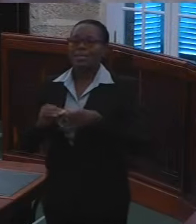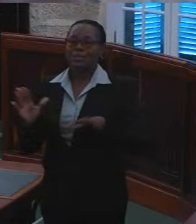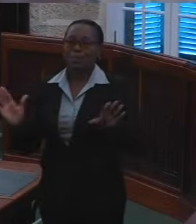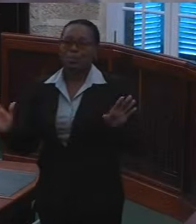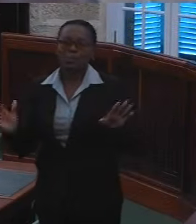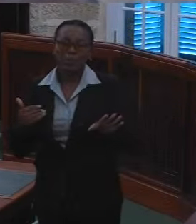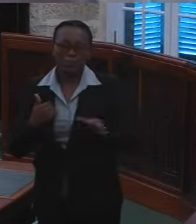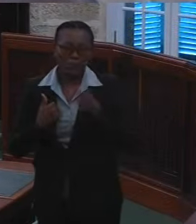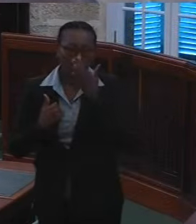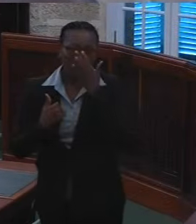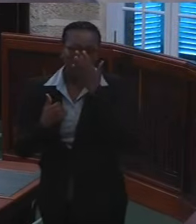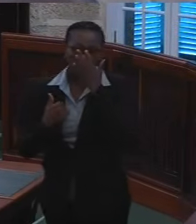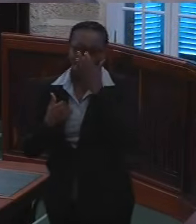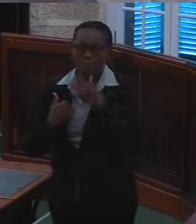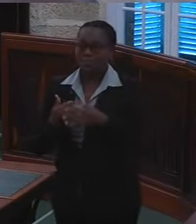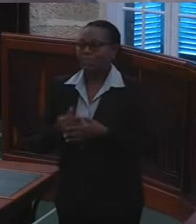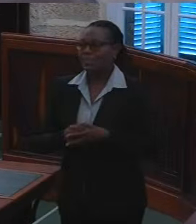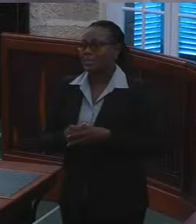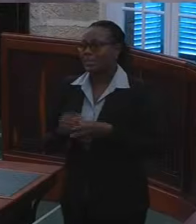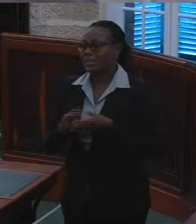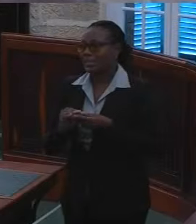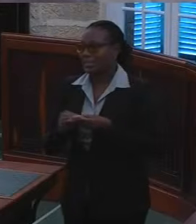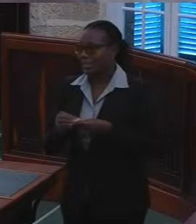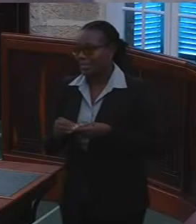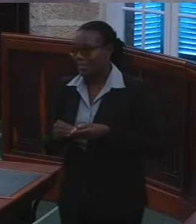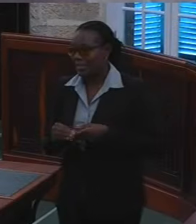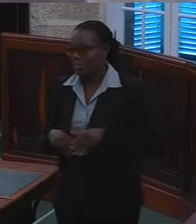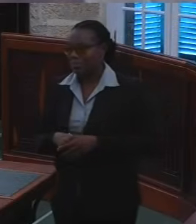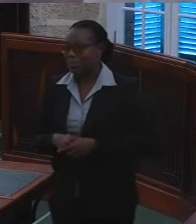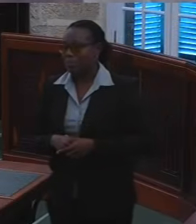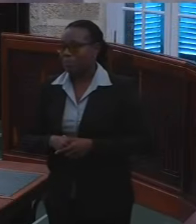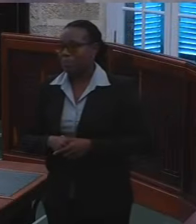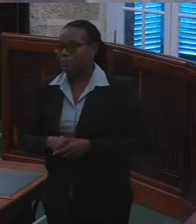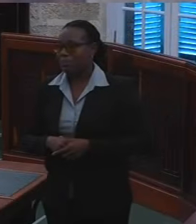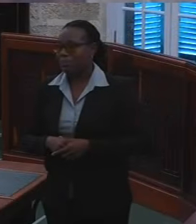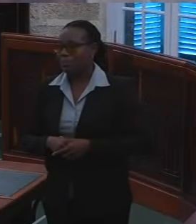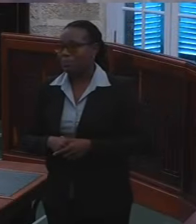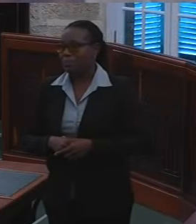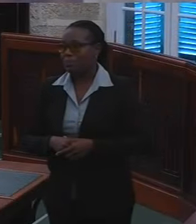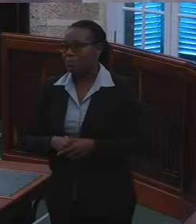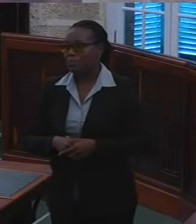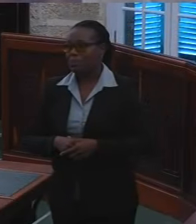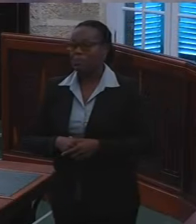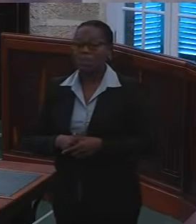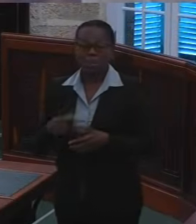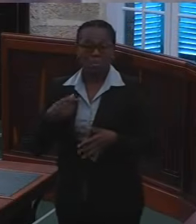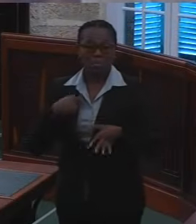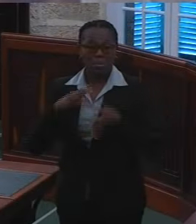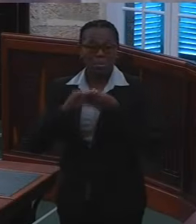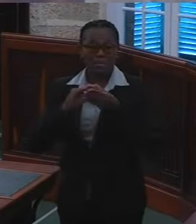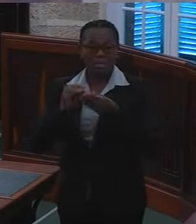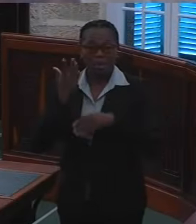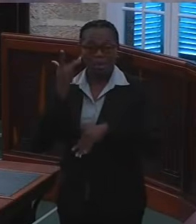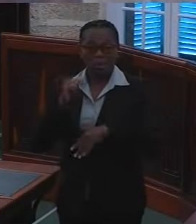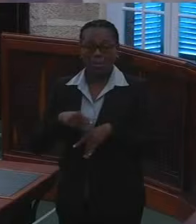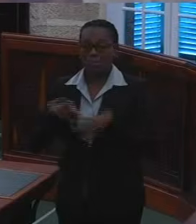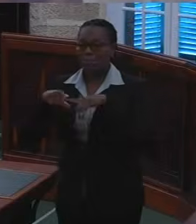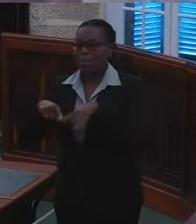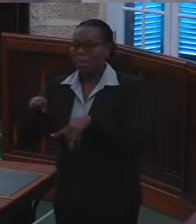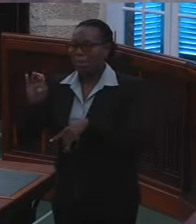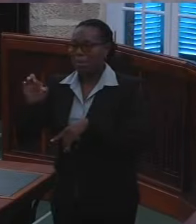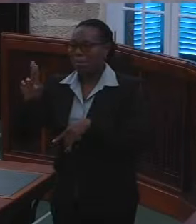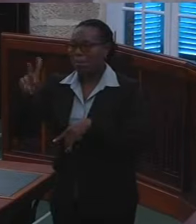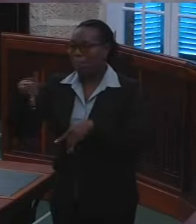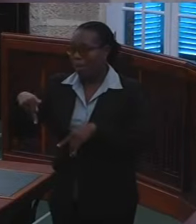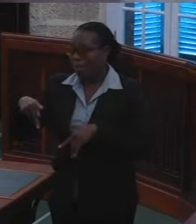a quinquagenarian. So I can say my dear. I can speak because based on BARC's regulations, I